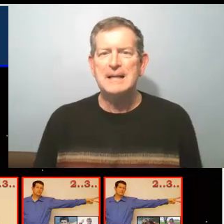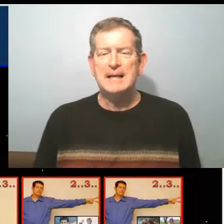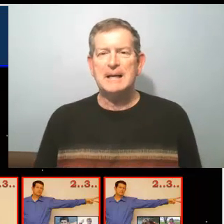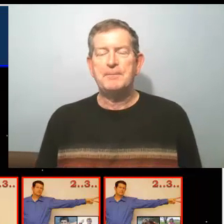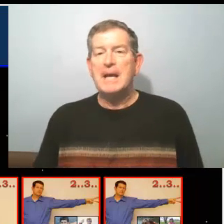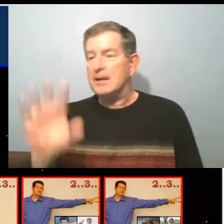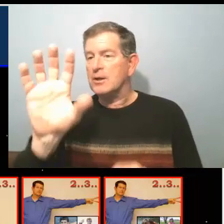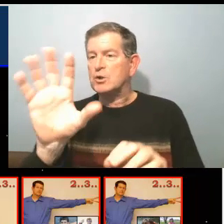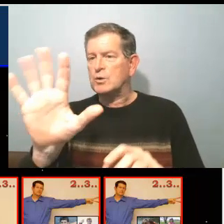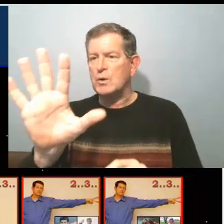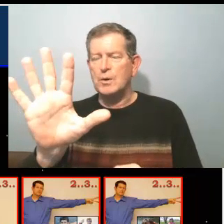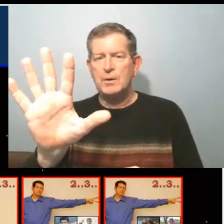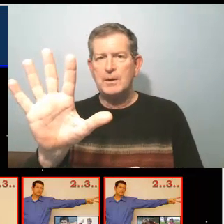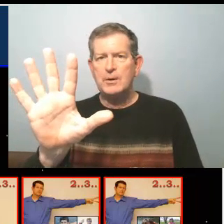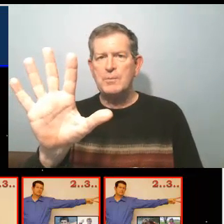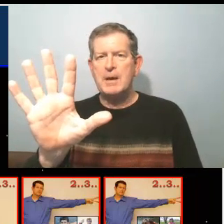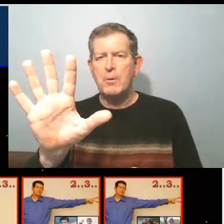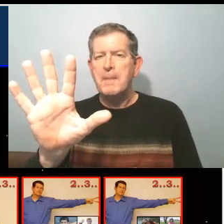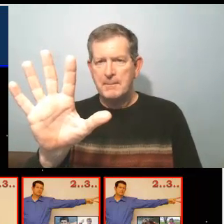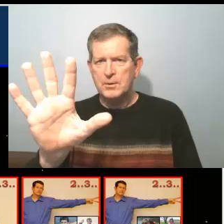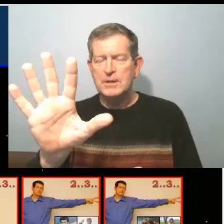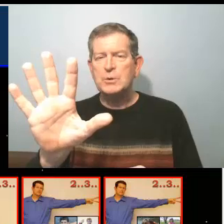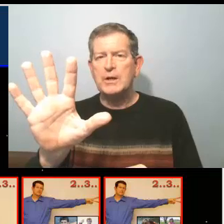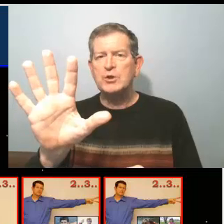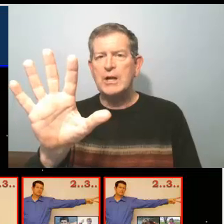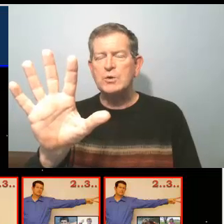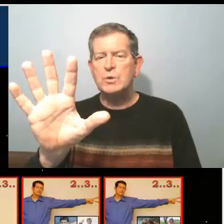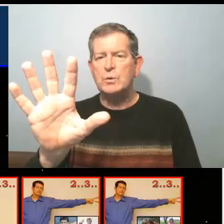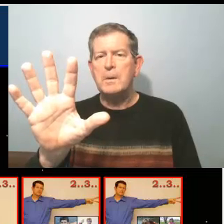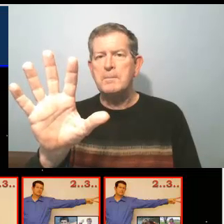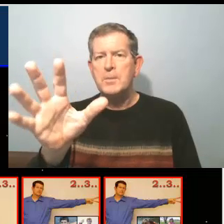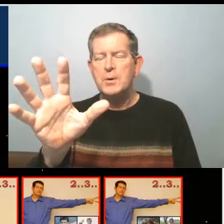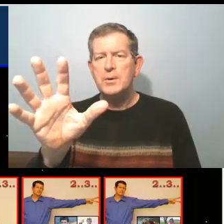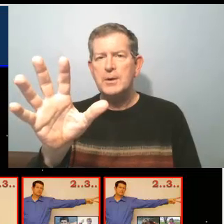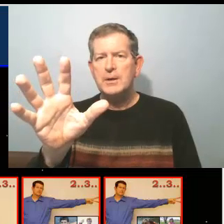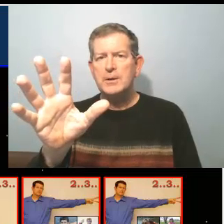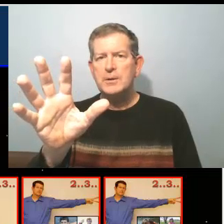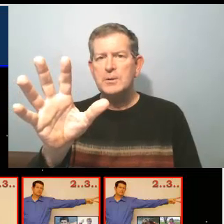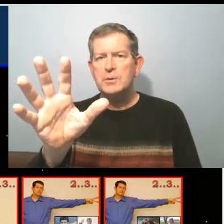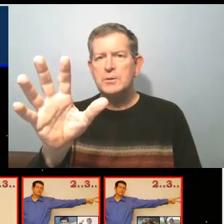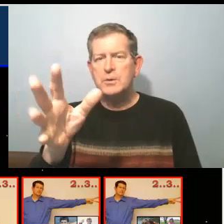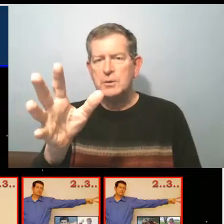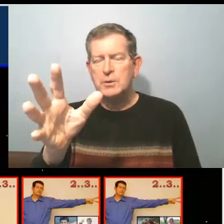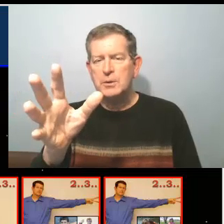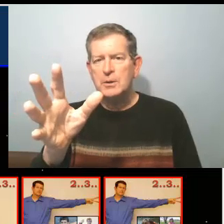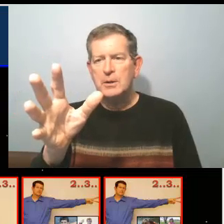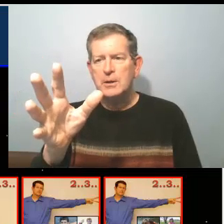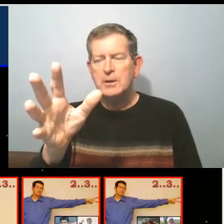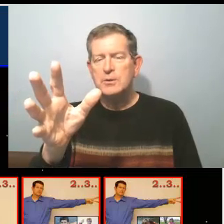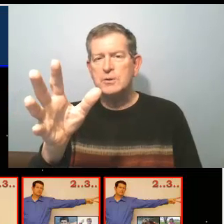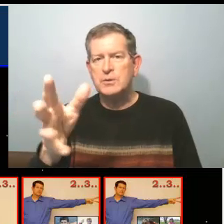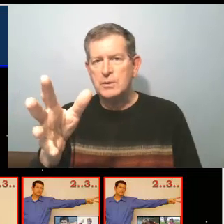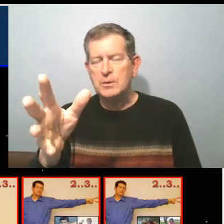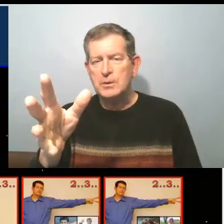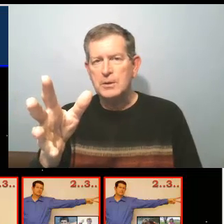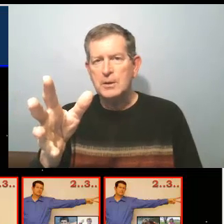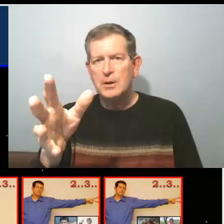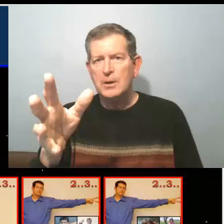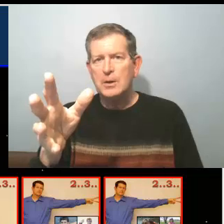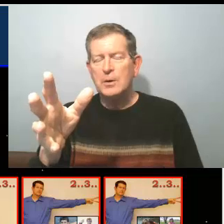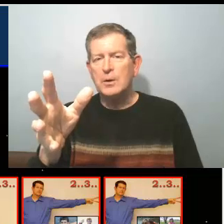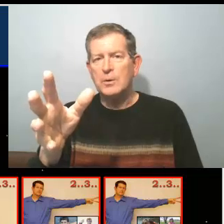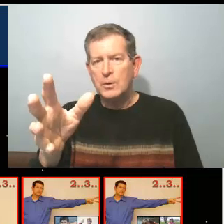up. And the se, you may remember, is going to change to me, te,